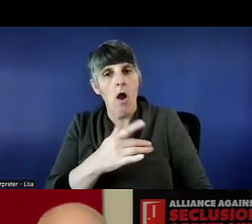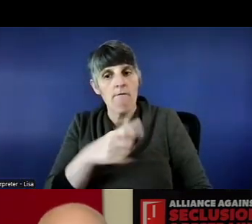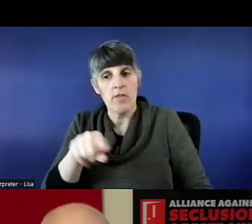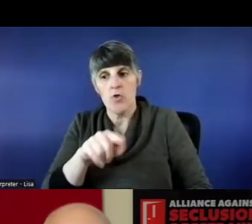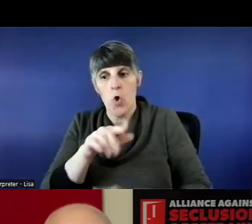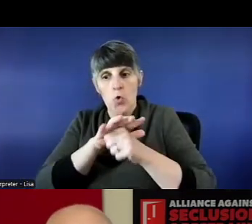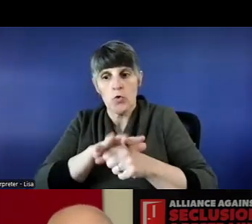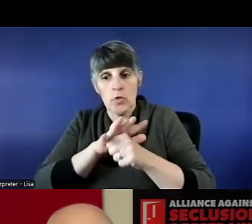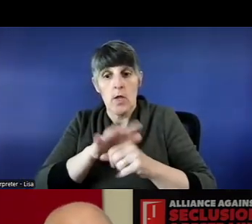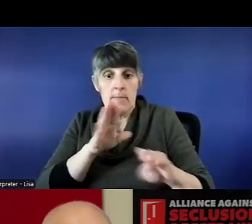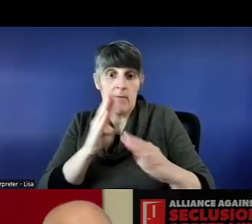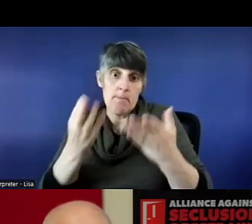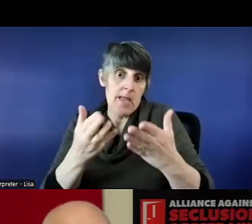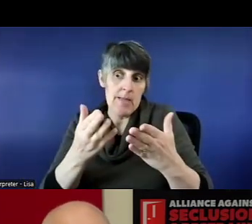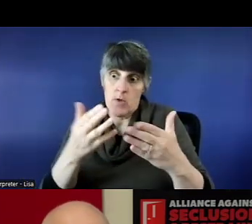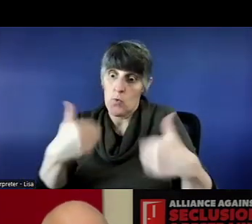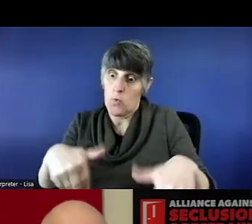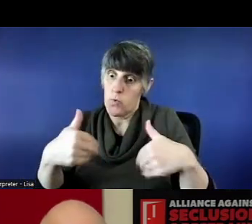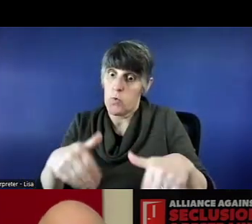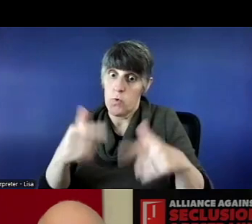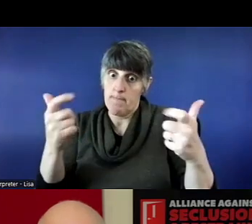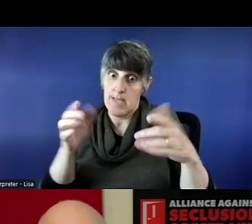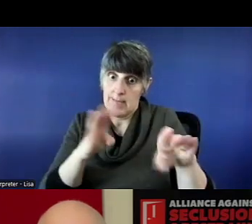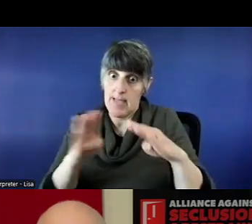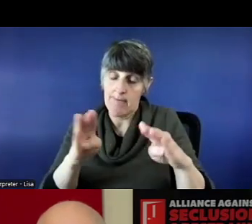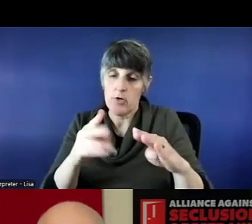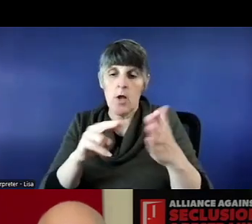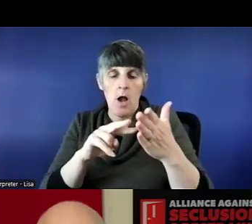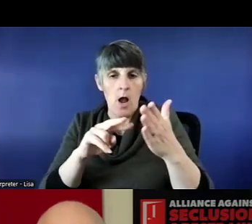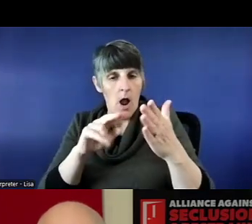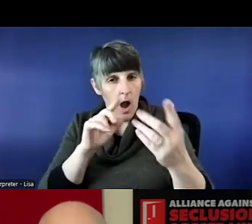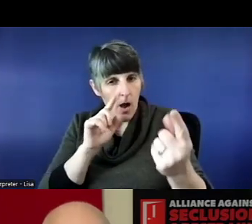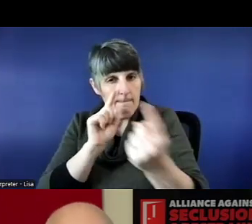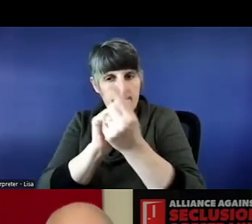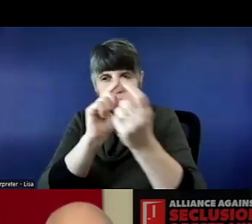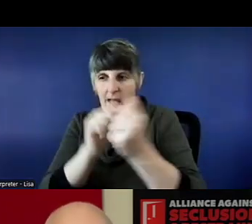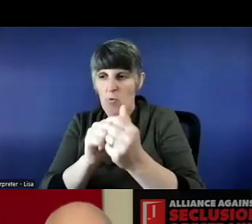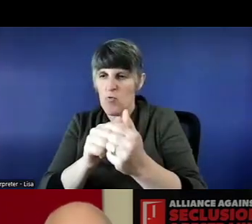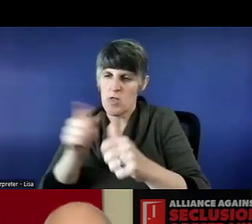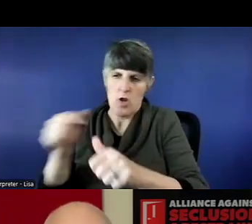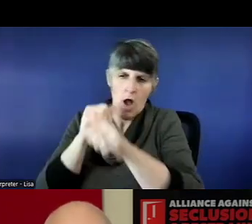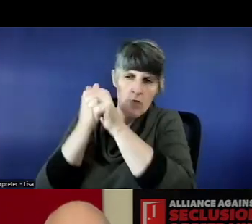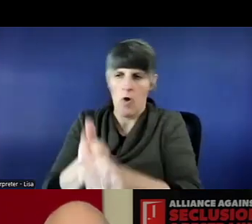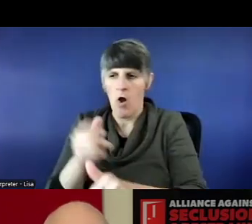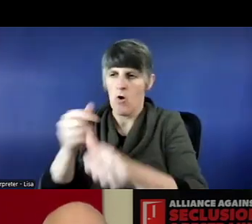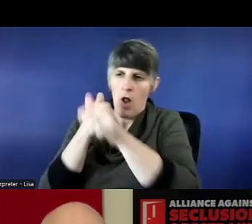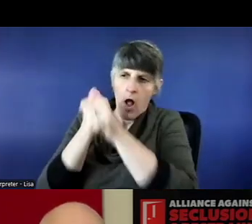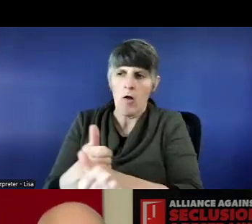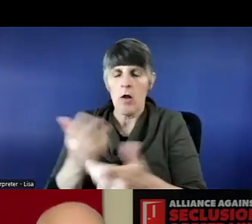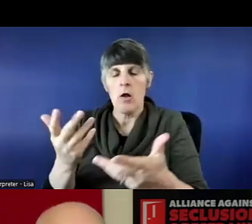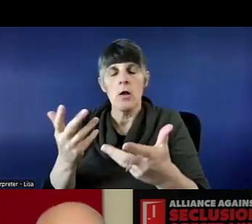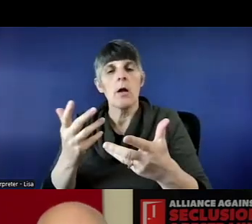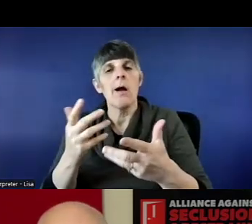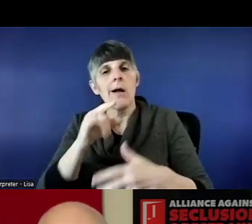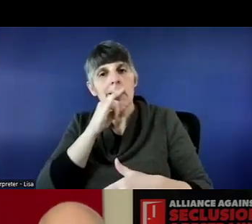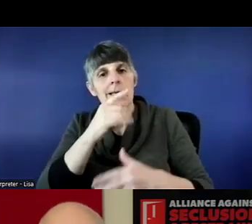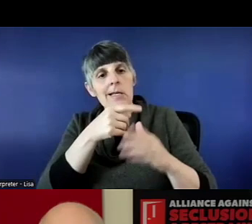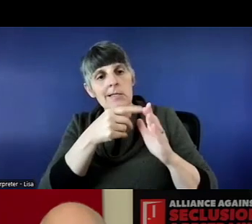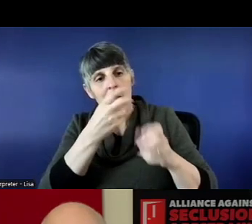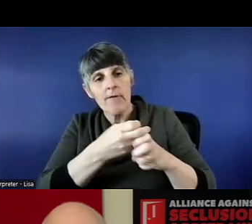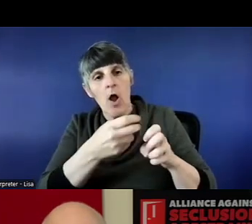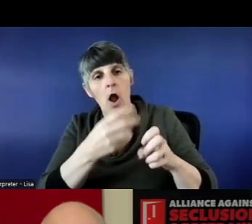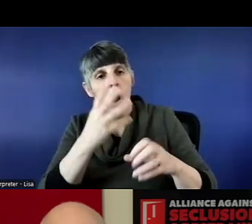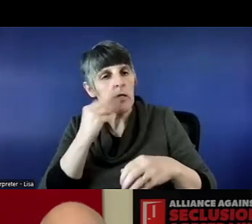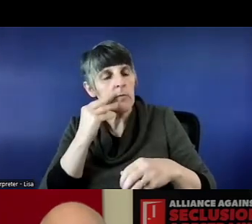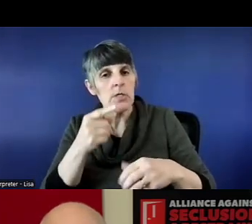distress behaviors, which might be big behaviors, are met with compliance demands. So a kid is having a hard time. A kid is exhibiting this big